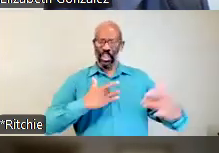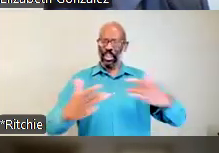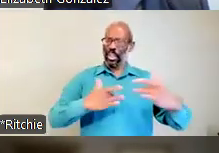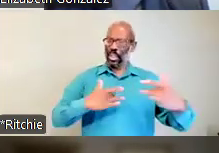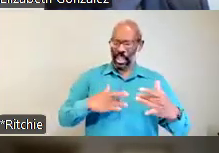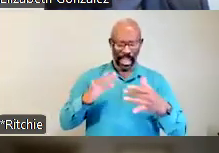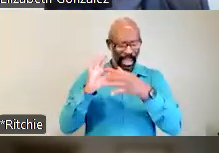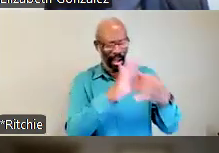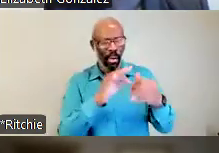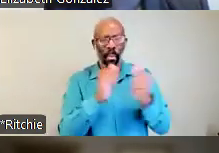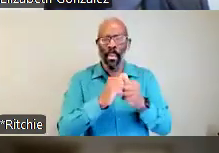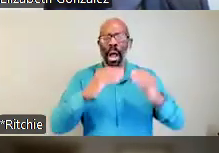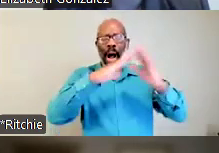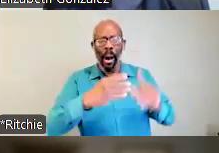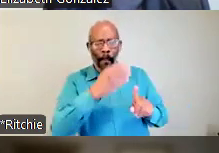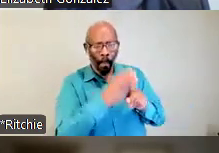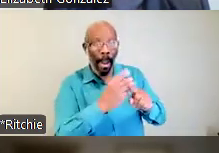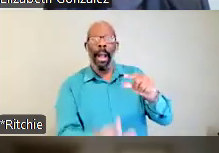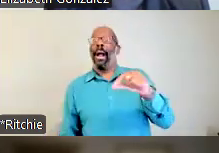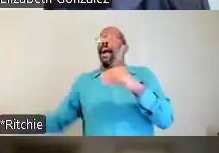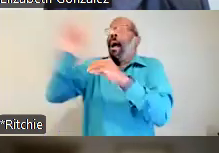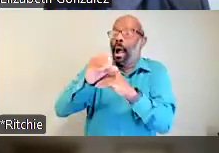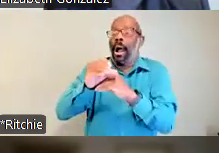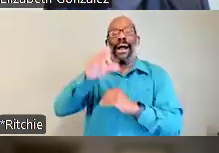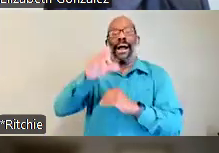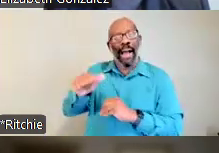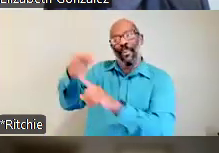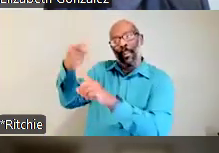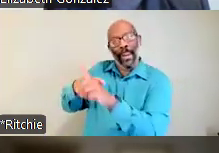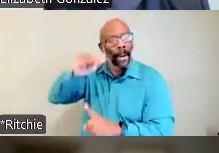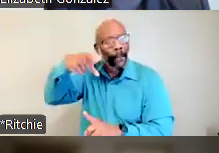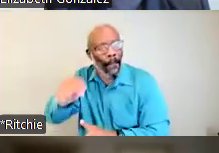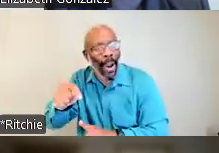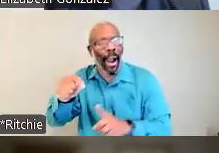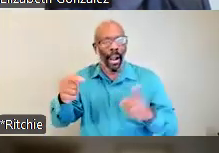rent or stay while your home is being repaired.